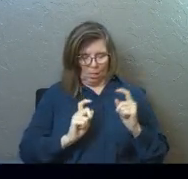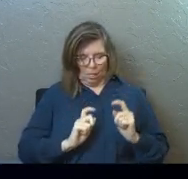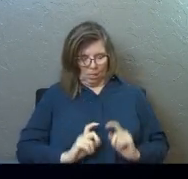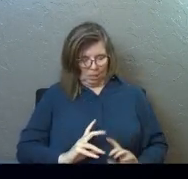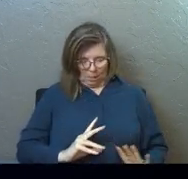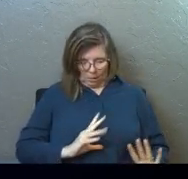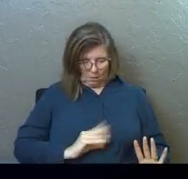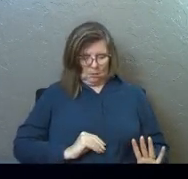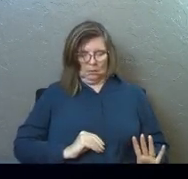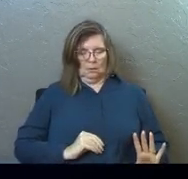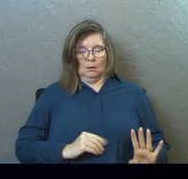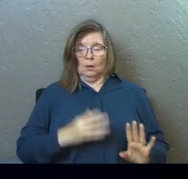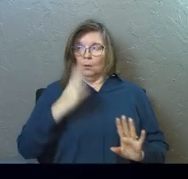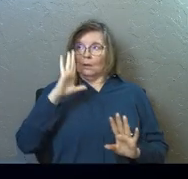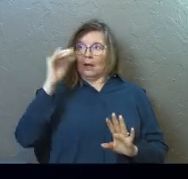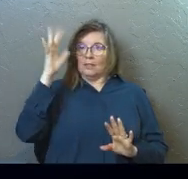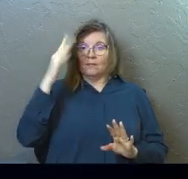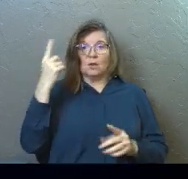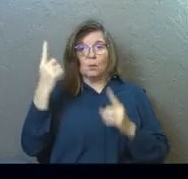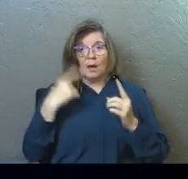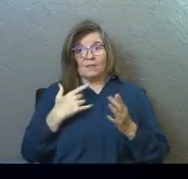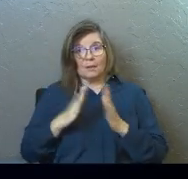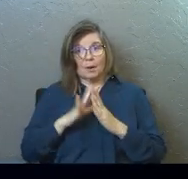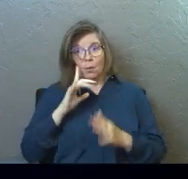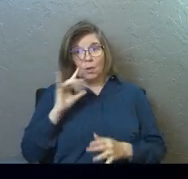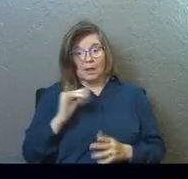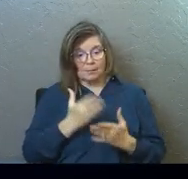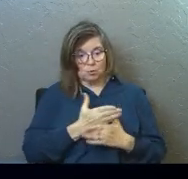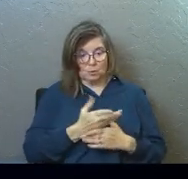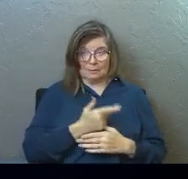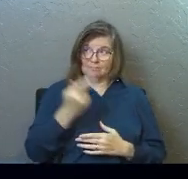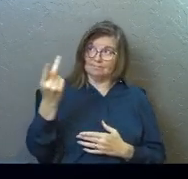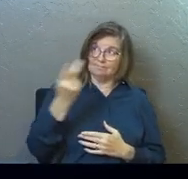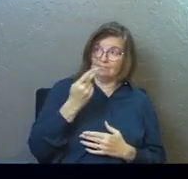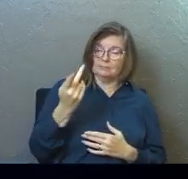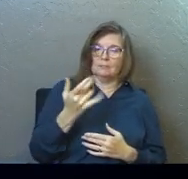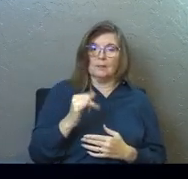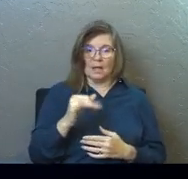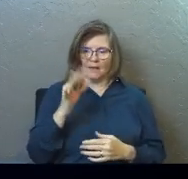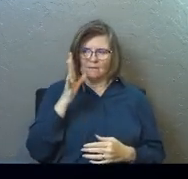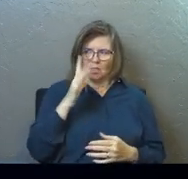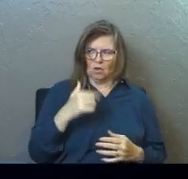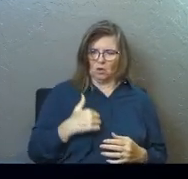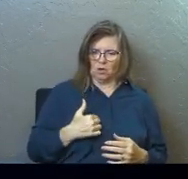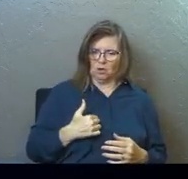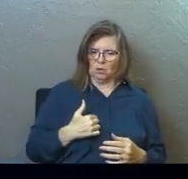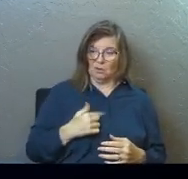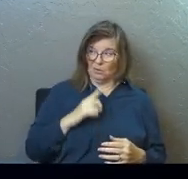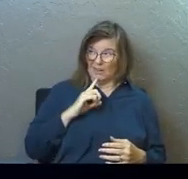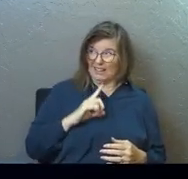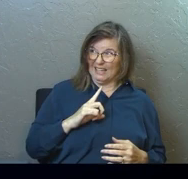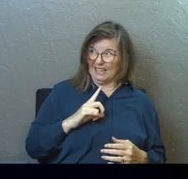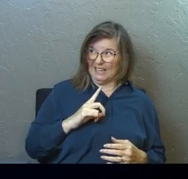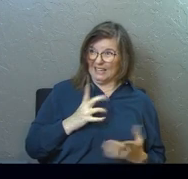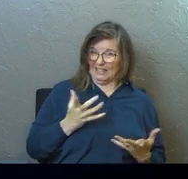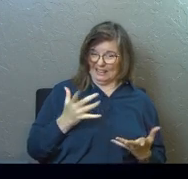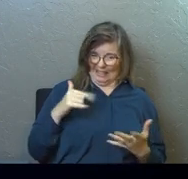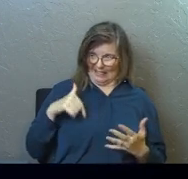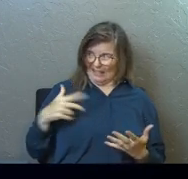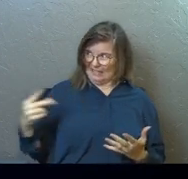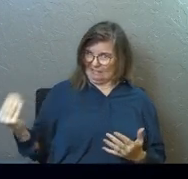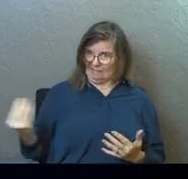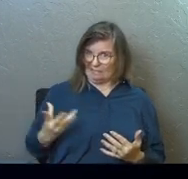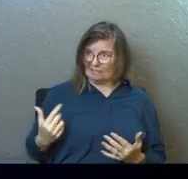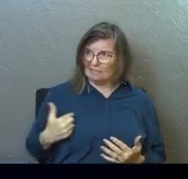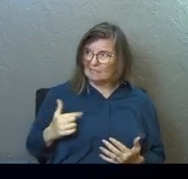Father? And you just wonder how that prayer might have gone between him and God the Father. Like, Father, really? Like